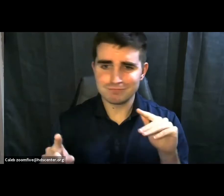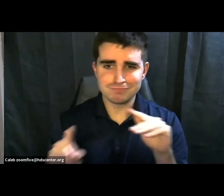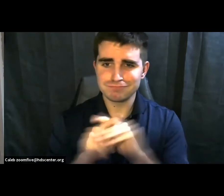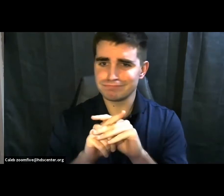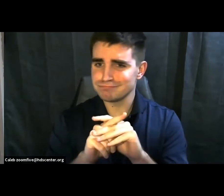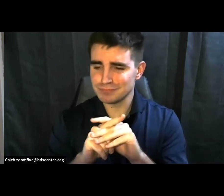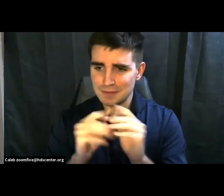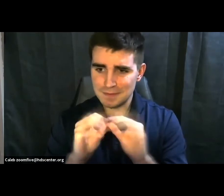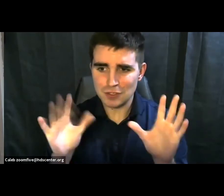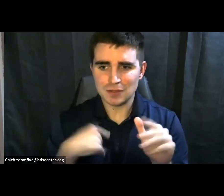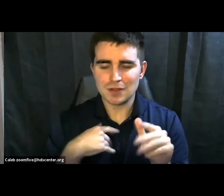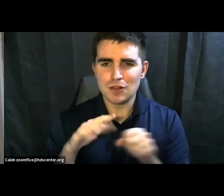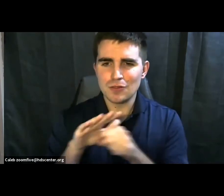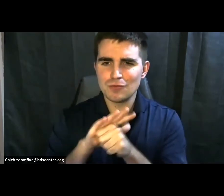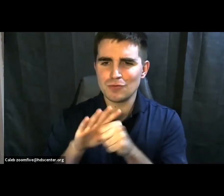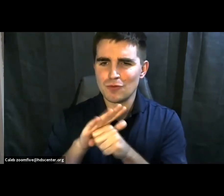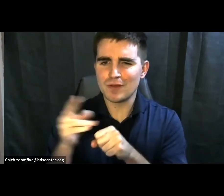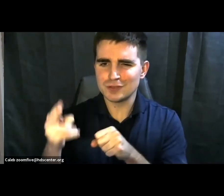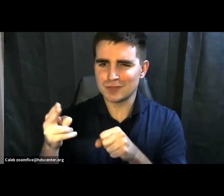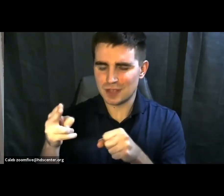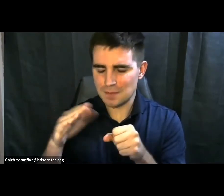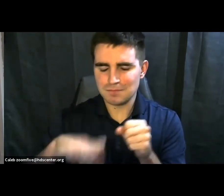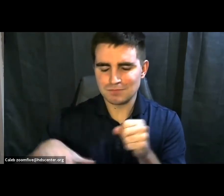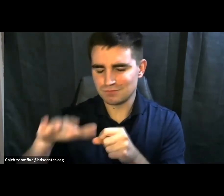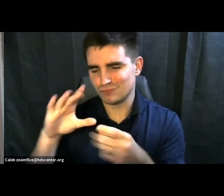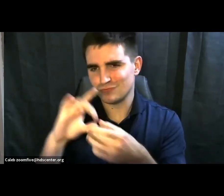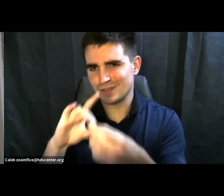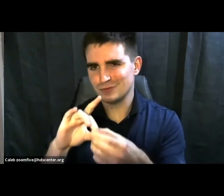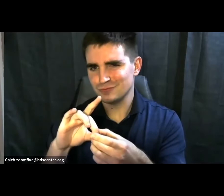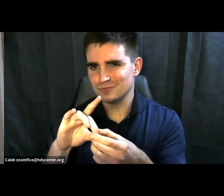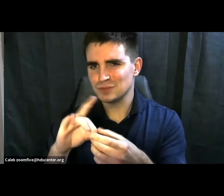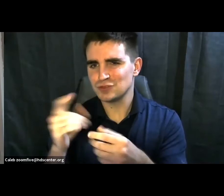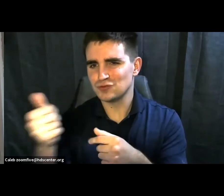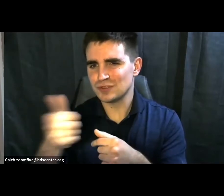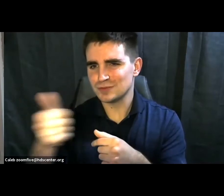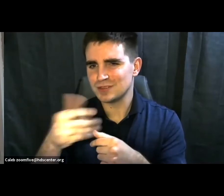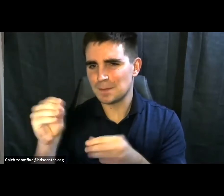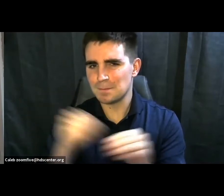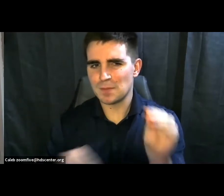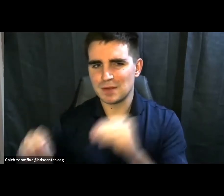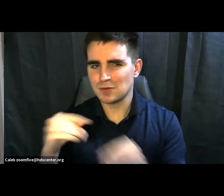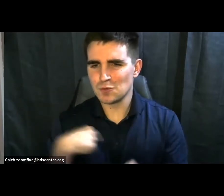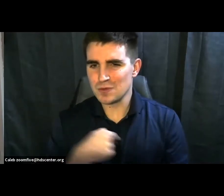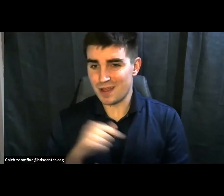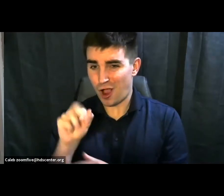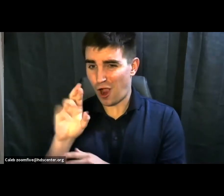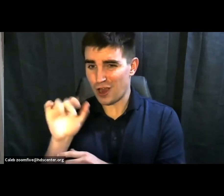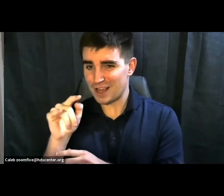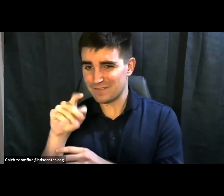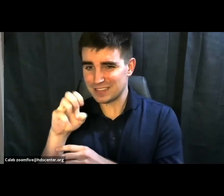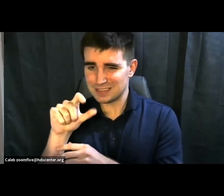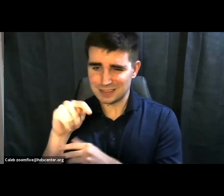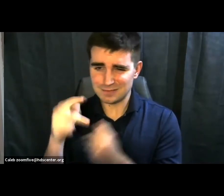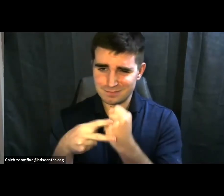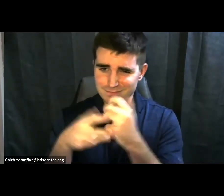around the local history of transportation and mobility. When we as archivists and curators learn of a new through line in